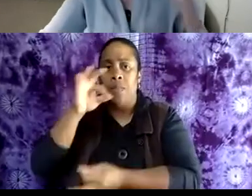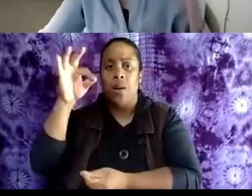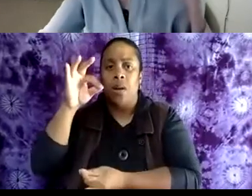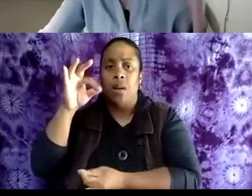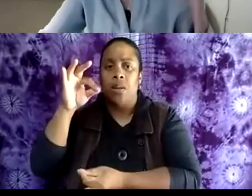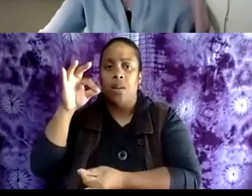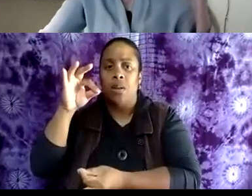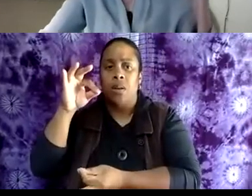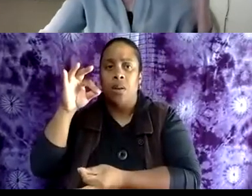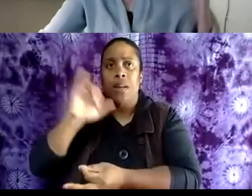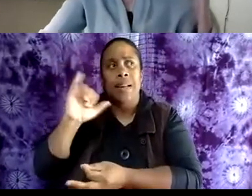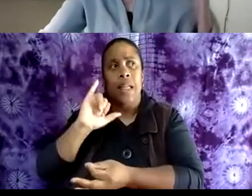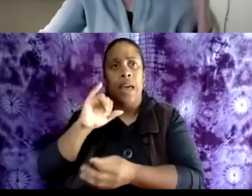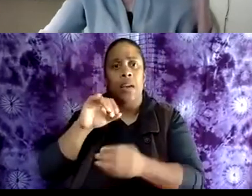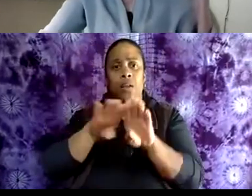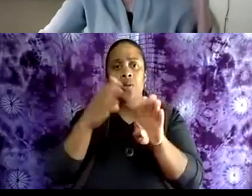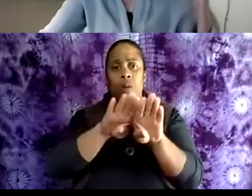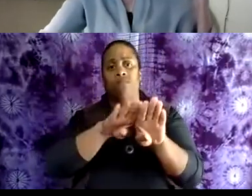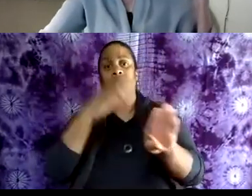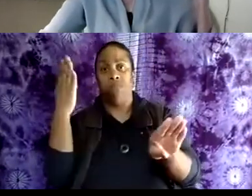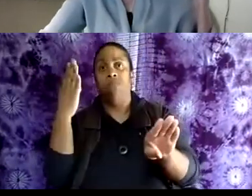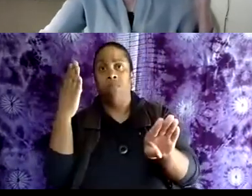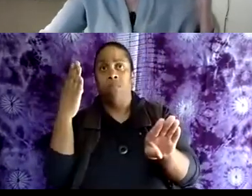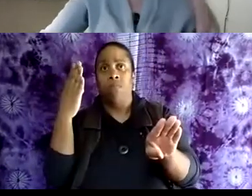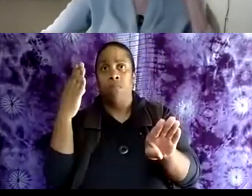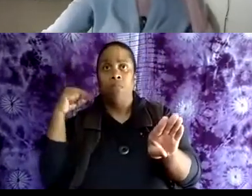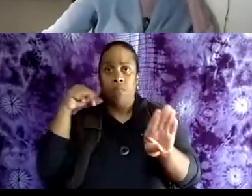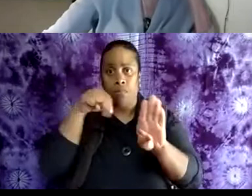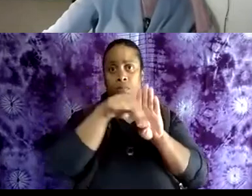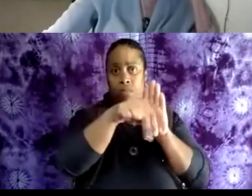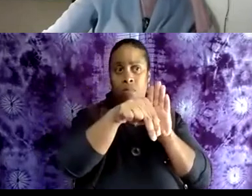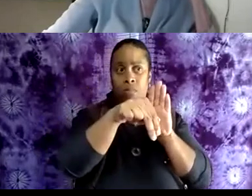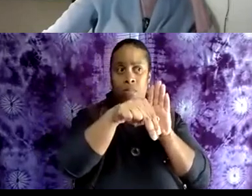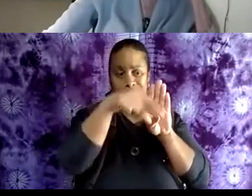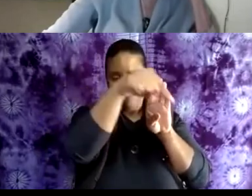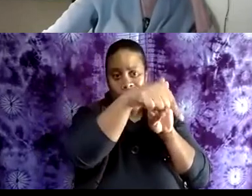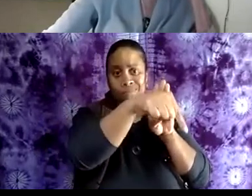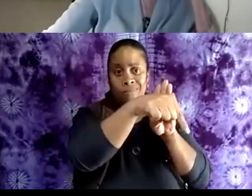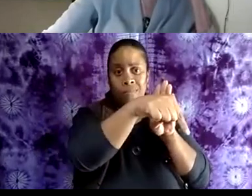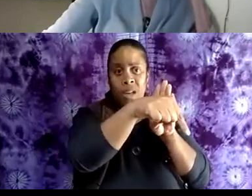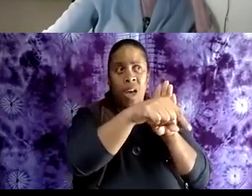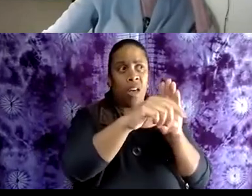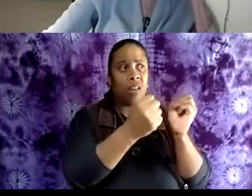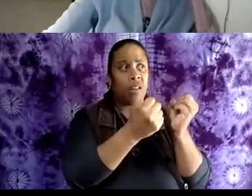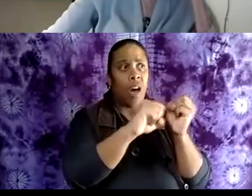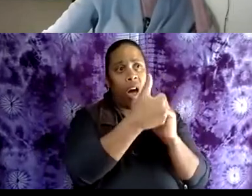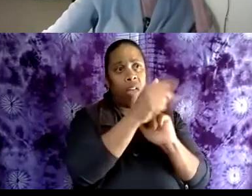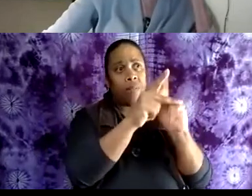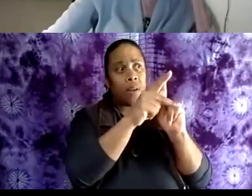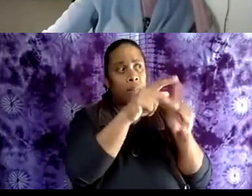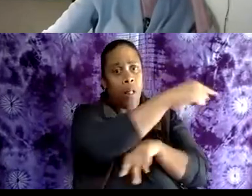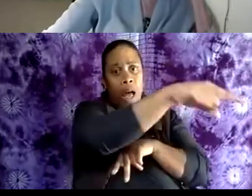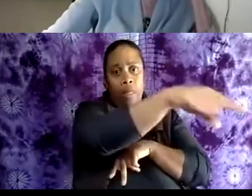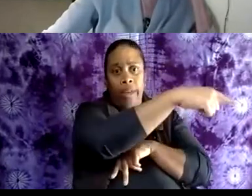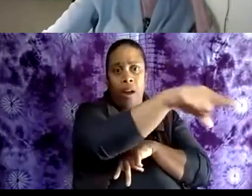it's like you open the door and you step out of the house to talk to somebody who's on the sidewalk. Well, there's all kinds of other people on the sidewalk